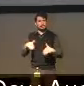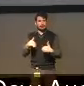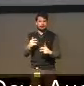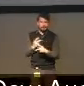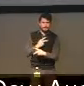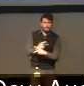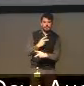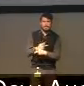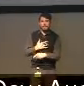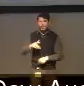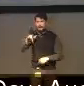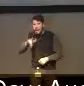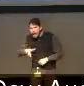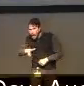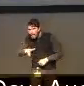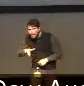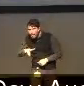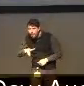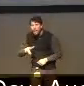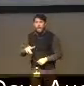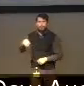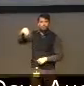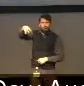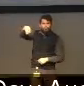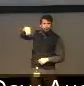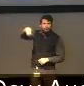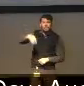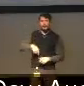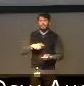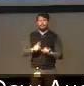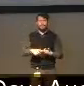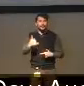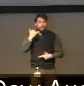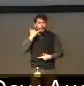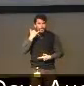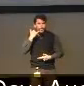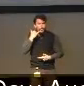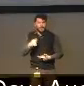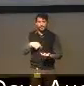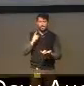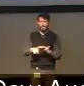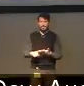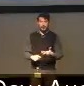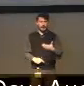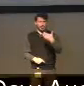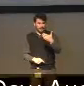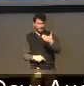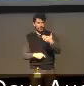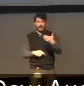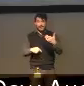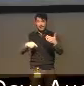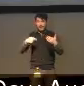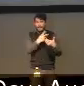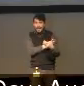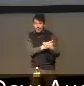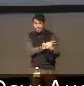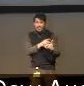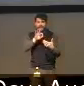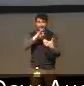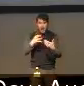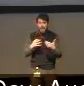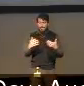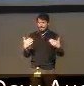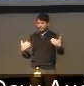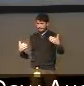call system, learning how to use cell phones, learning how to do FaceTime with the patients and their families so that we could include them as